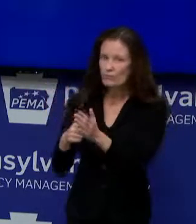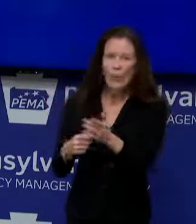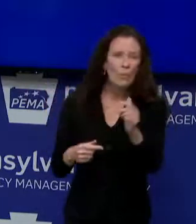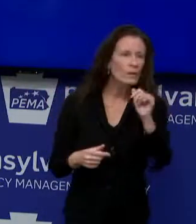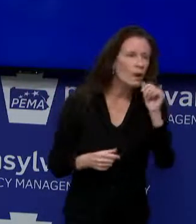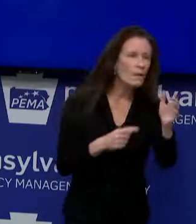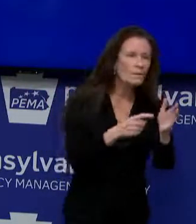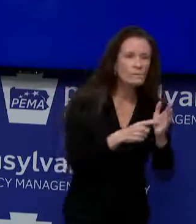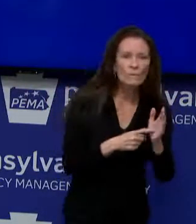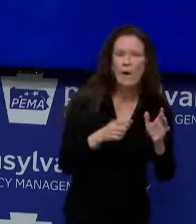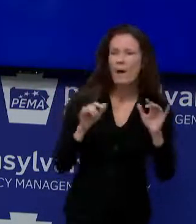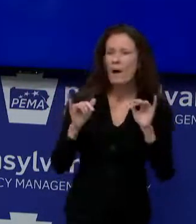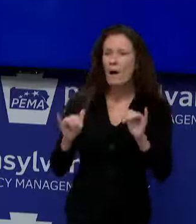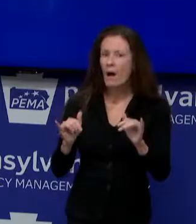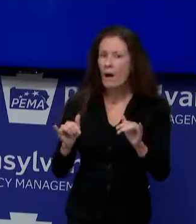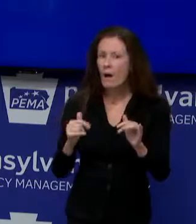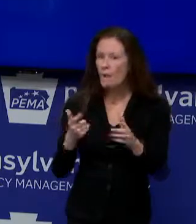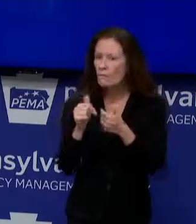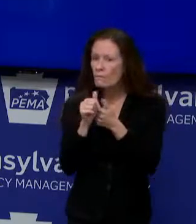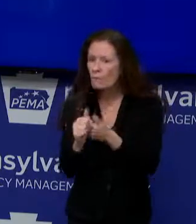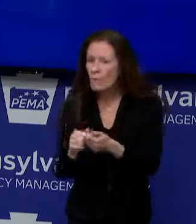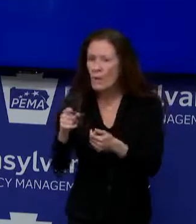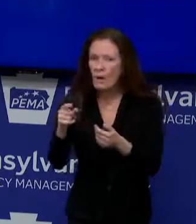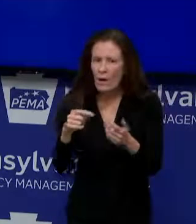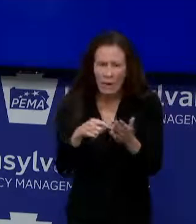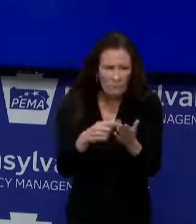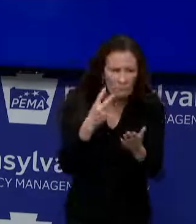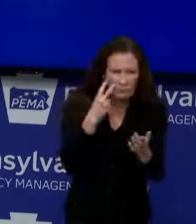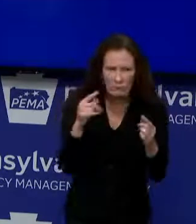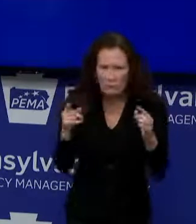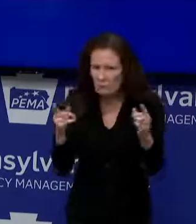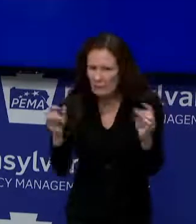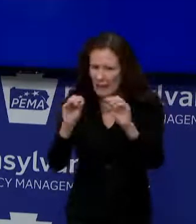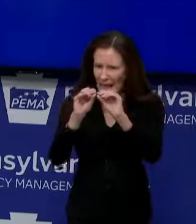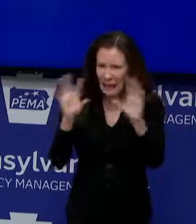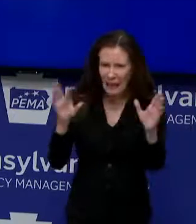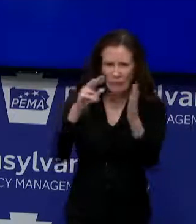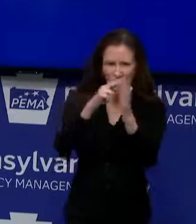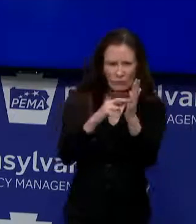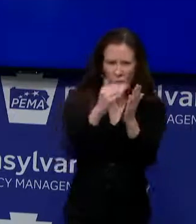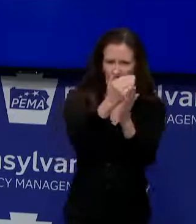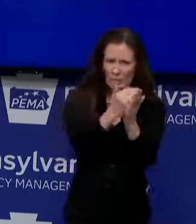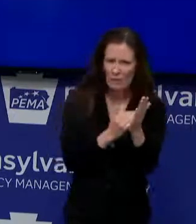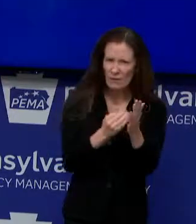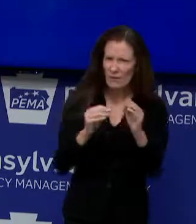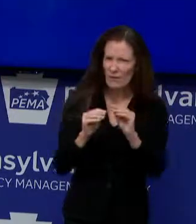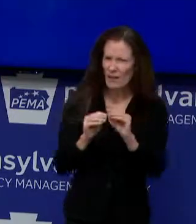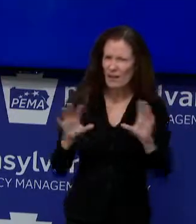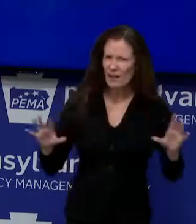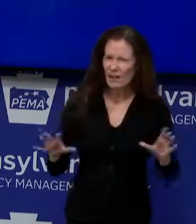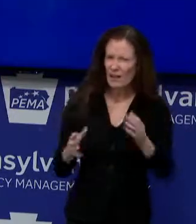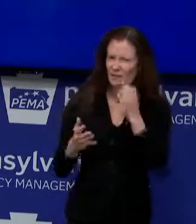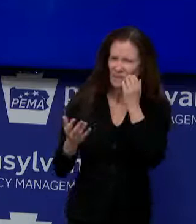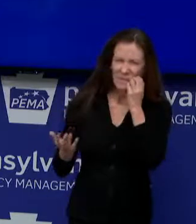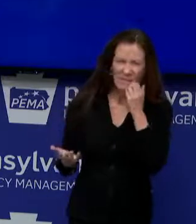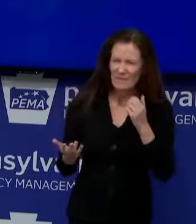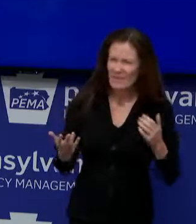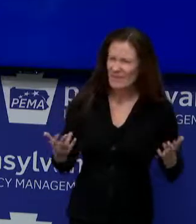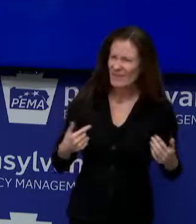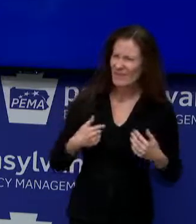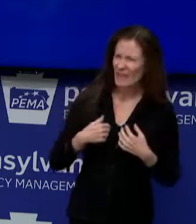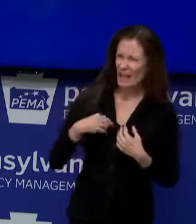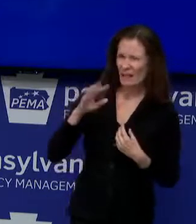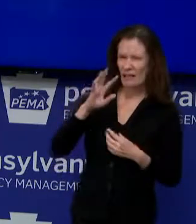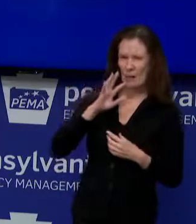what isn't required. Having said that, I think I could also speak for us in that we